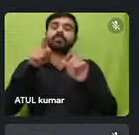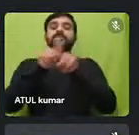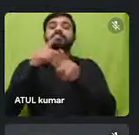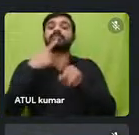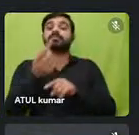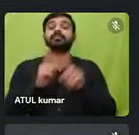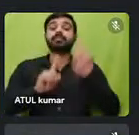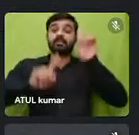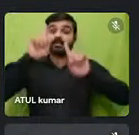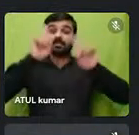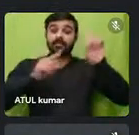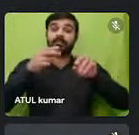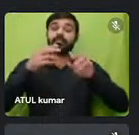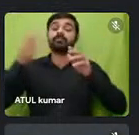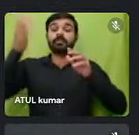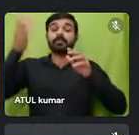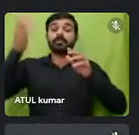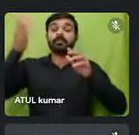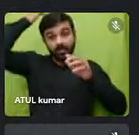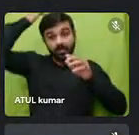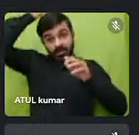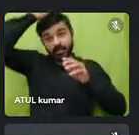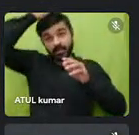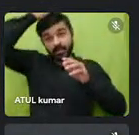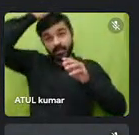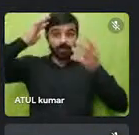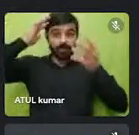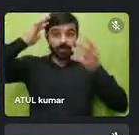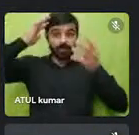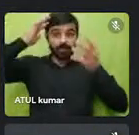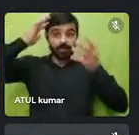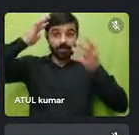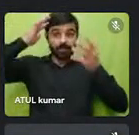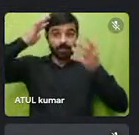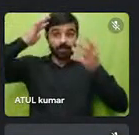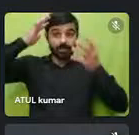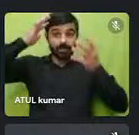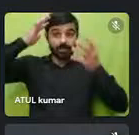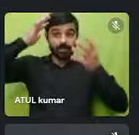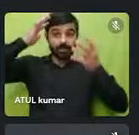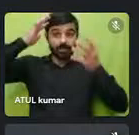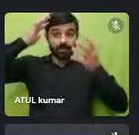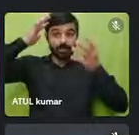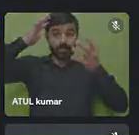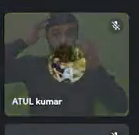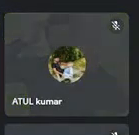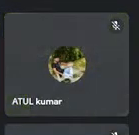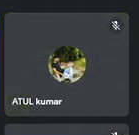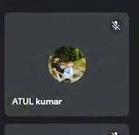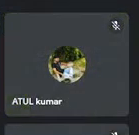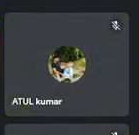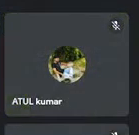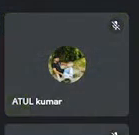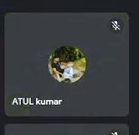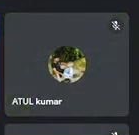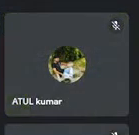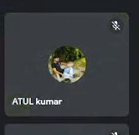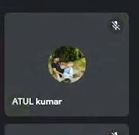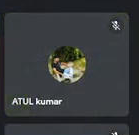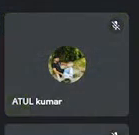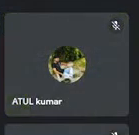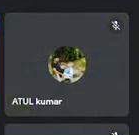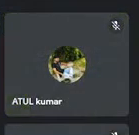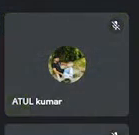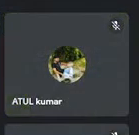said, gesture aids cognition. That's an illustration of someone doing an addition problem. And it's